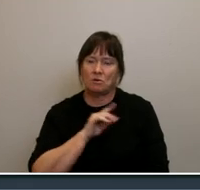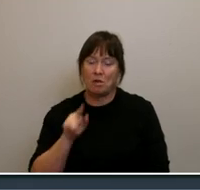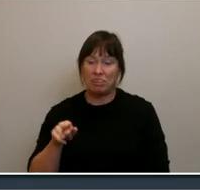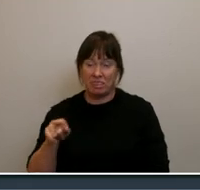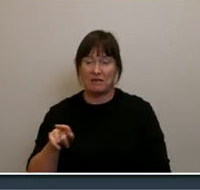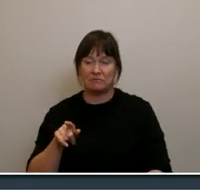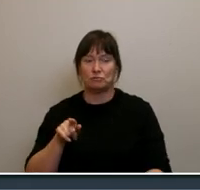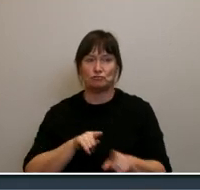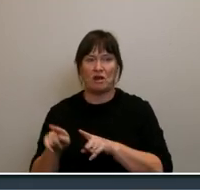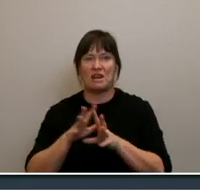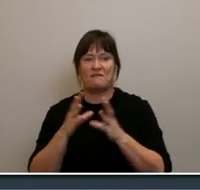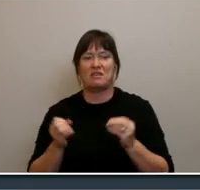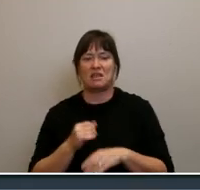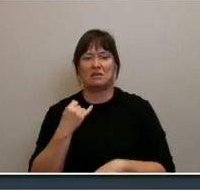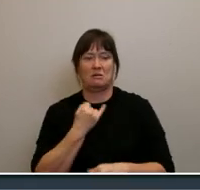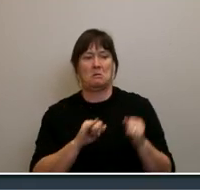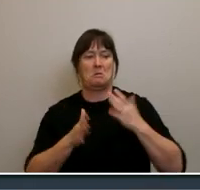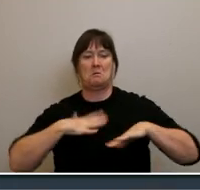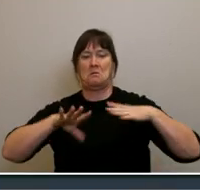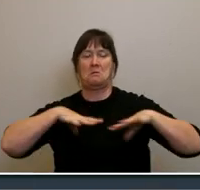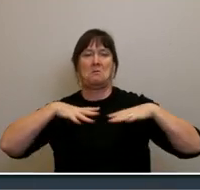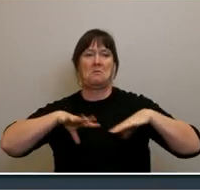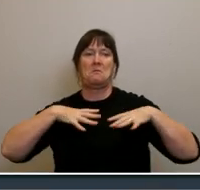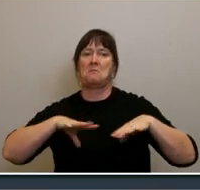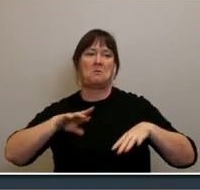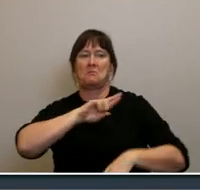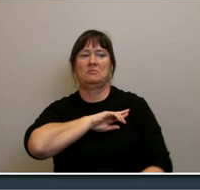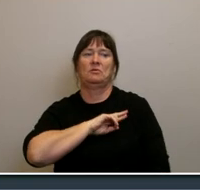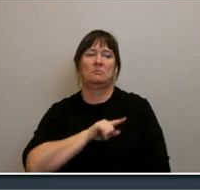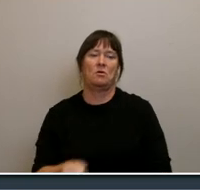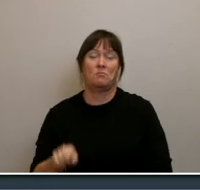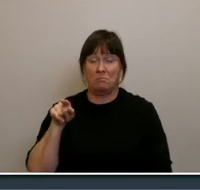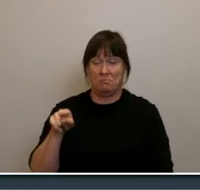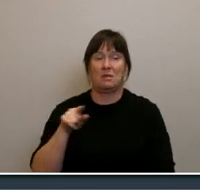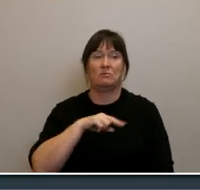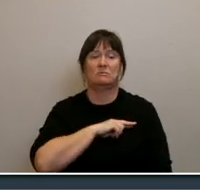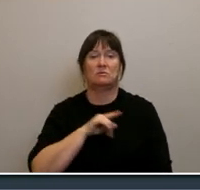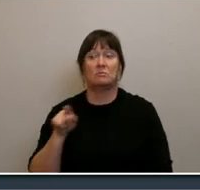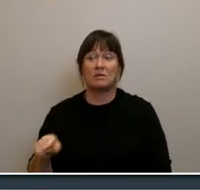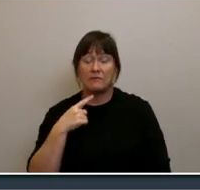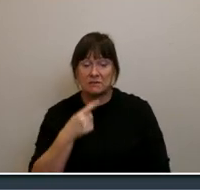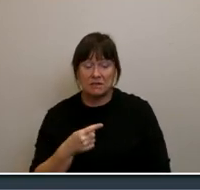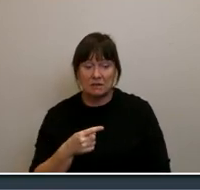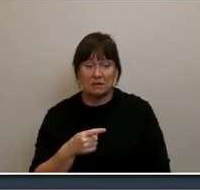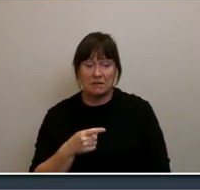tried every effort they have to say they're not responsible. They have said that